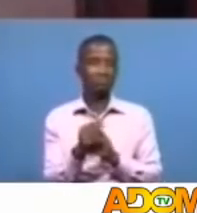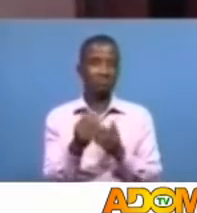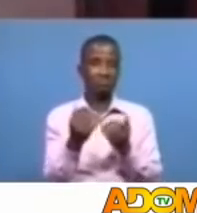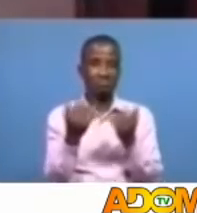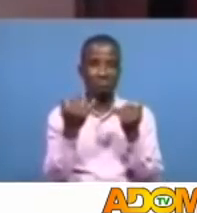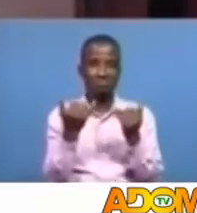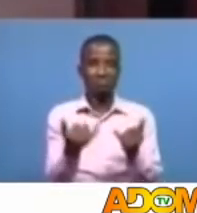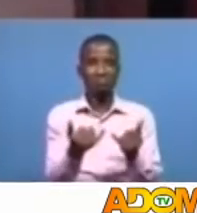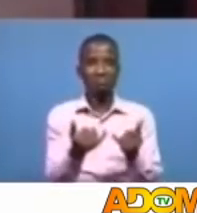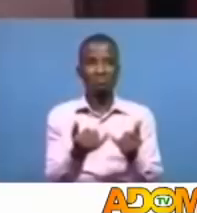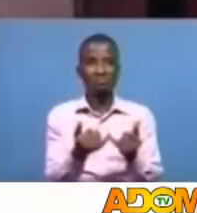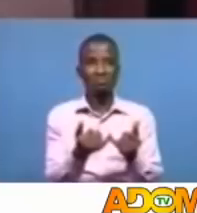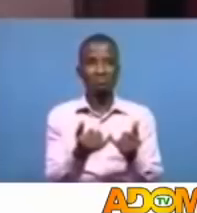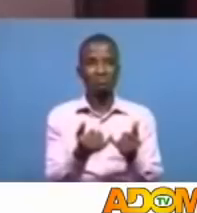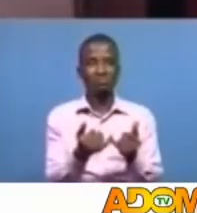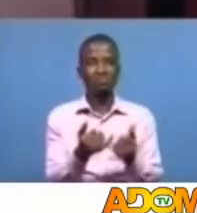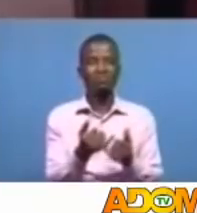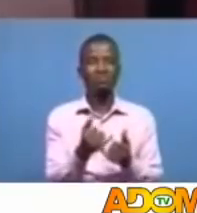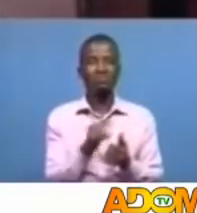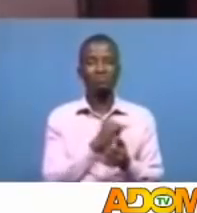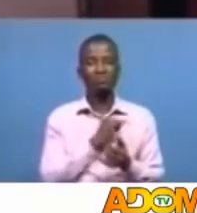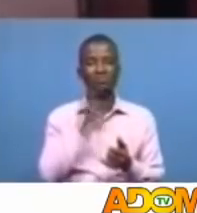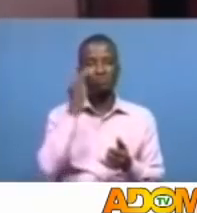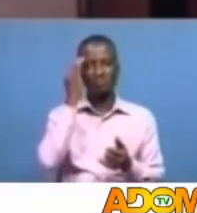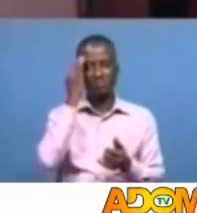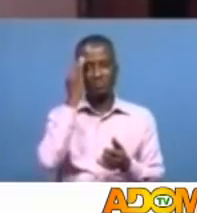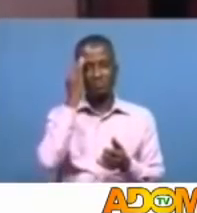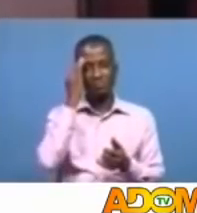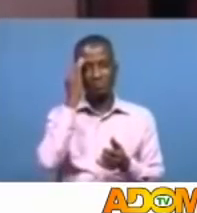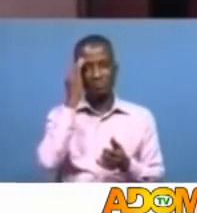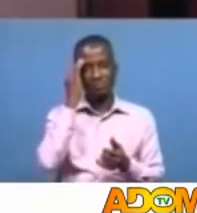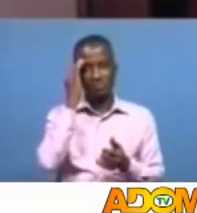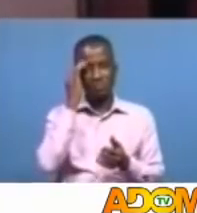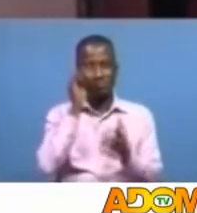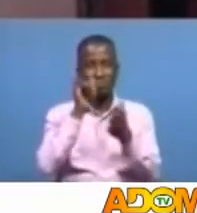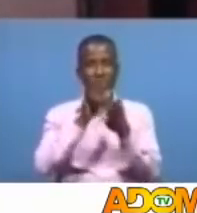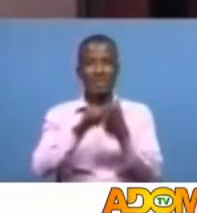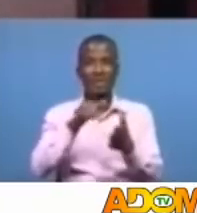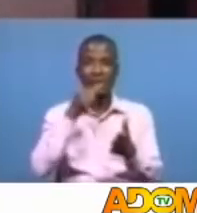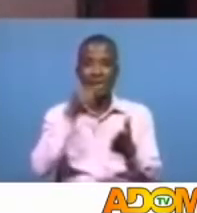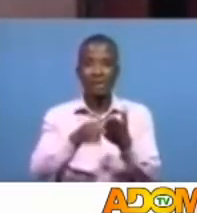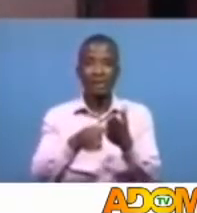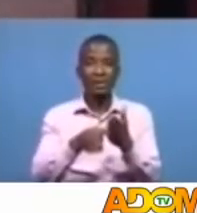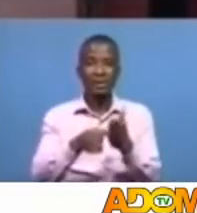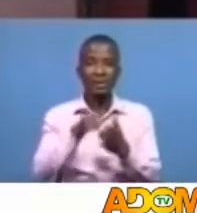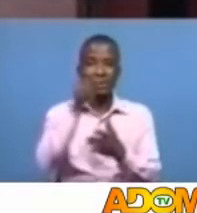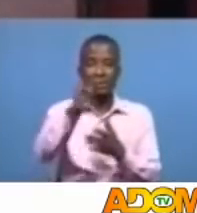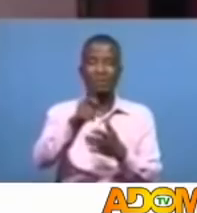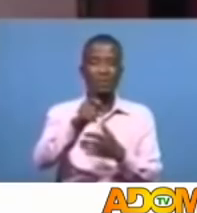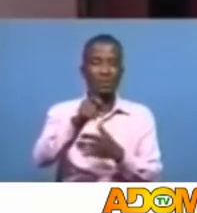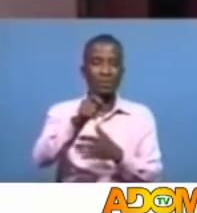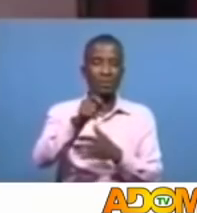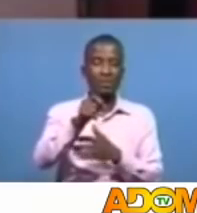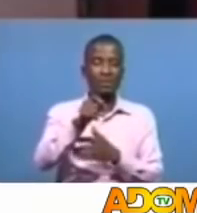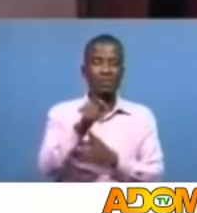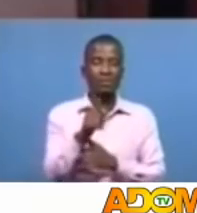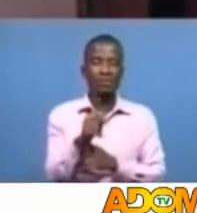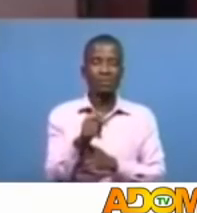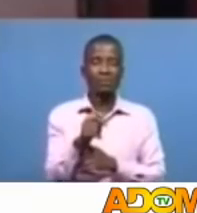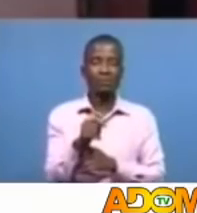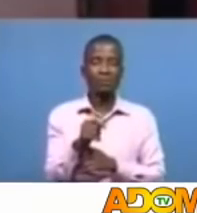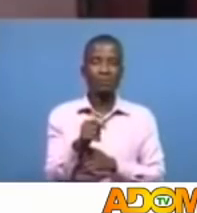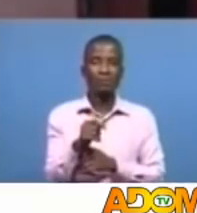ground alone, this application ought to be dismissed